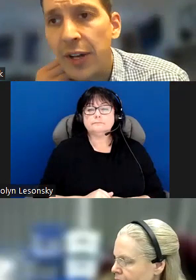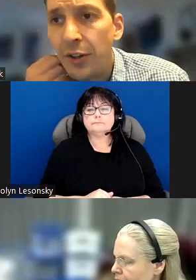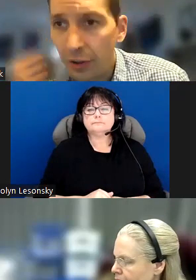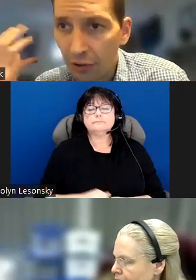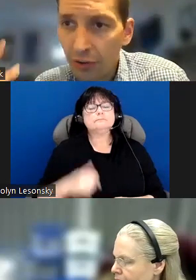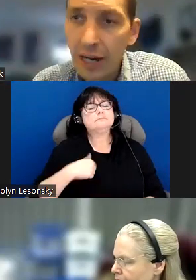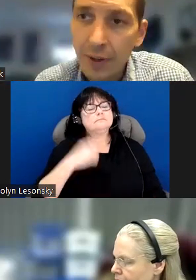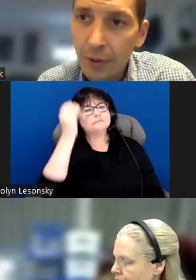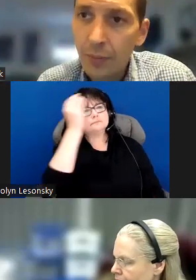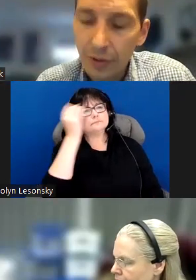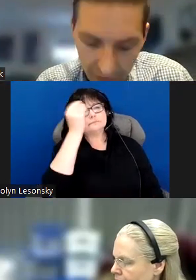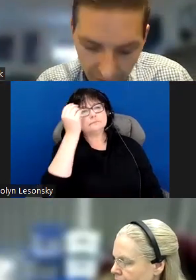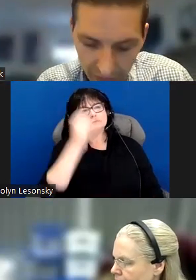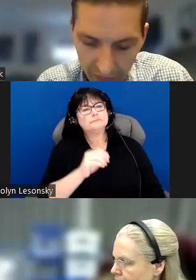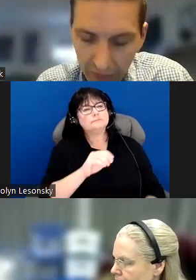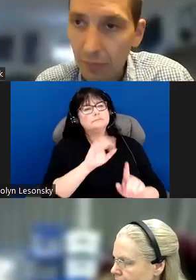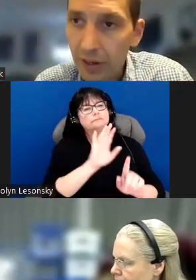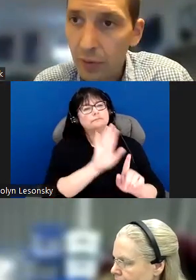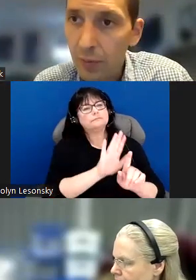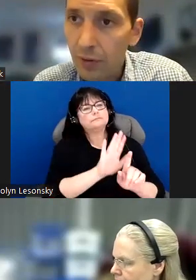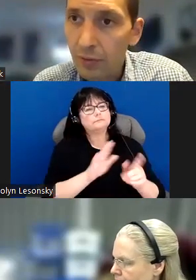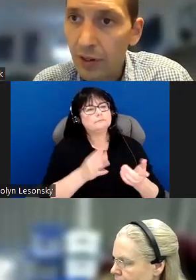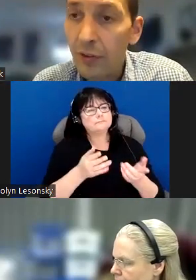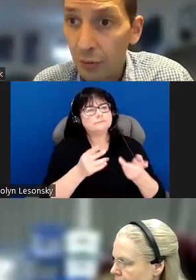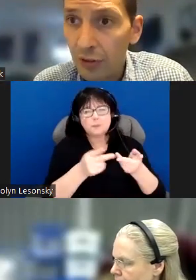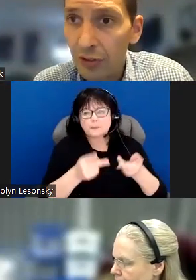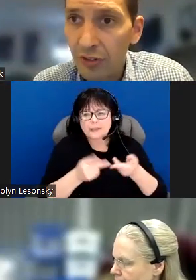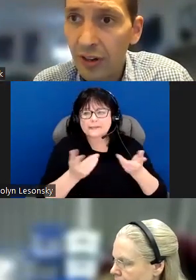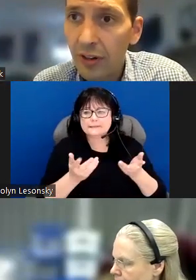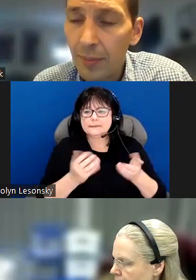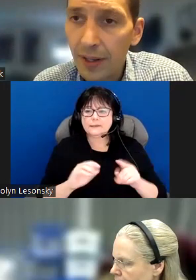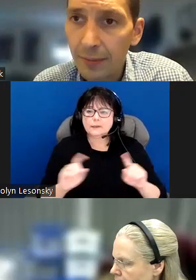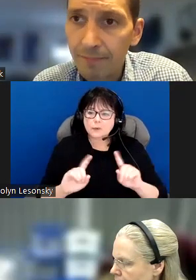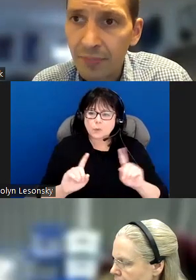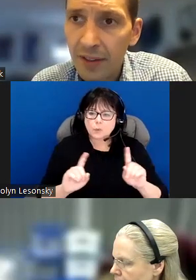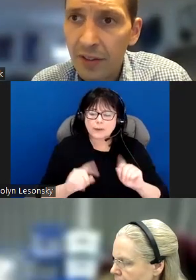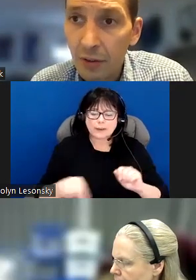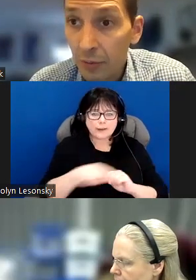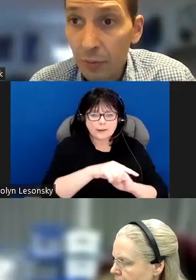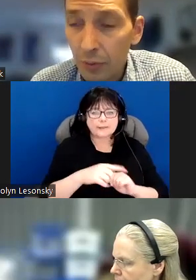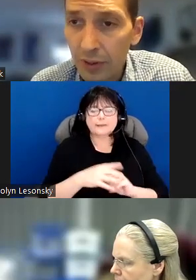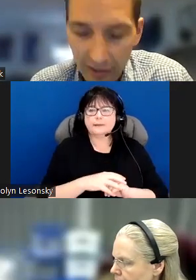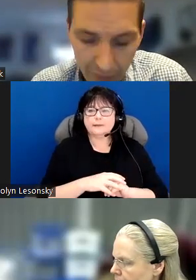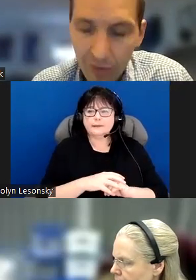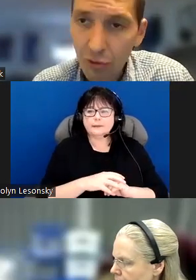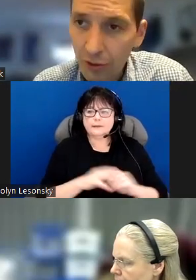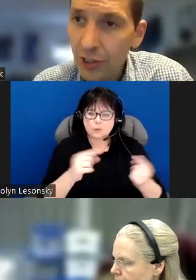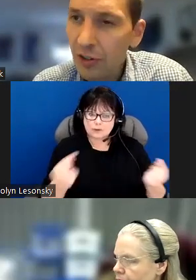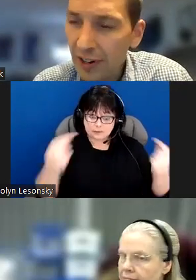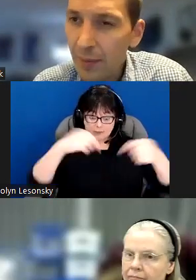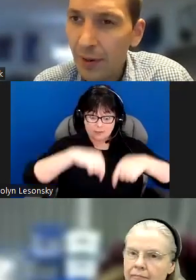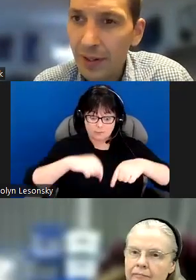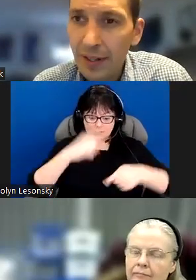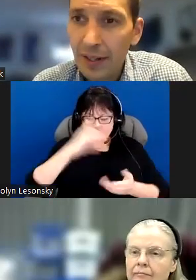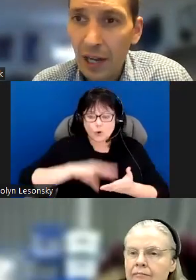think about the venue you're describing, where these young men and women and individuals, I should say, are coming in to learn more and have maybe struggled.